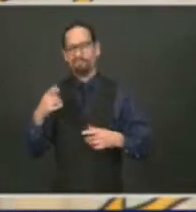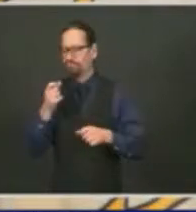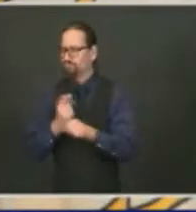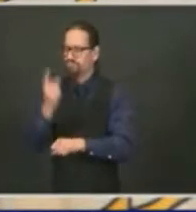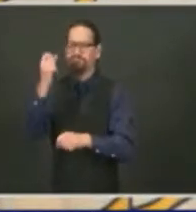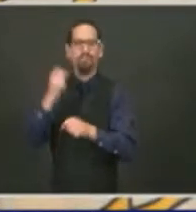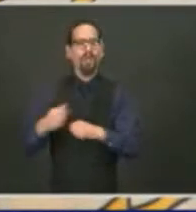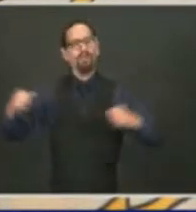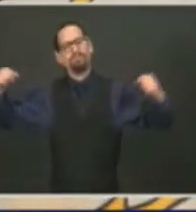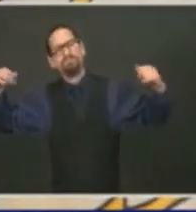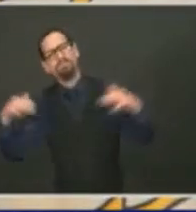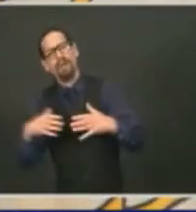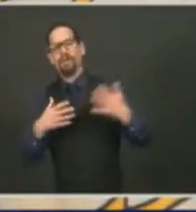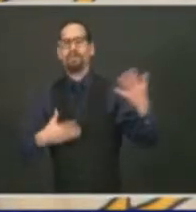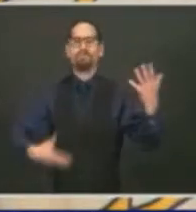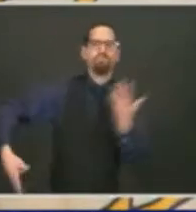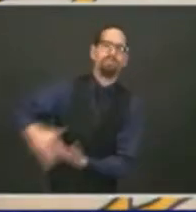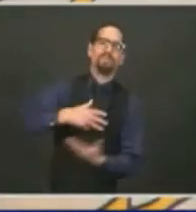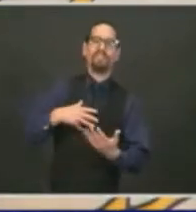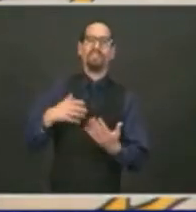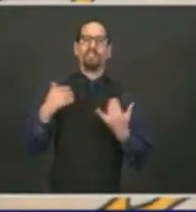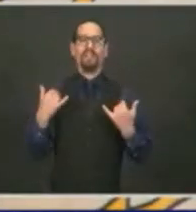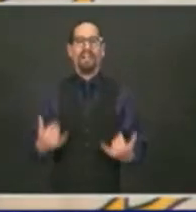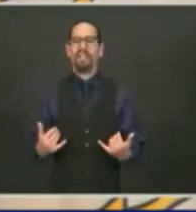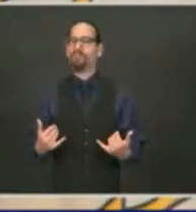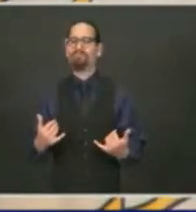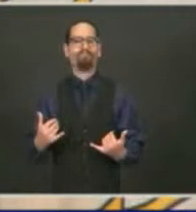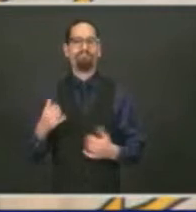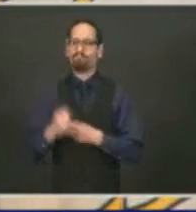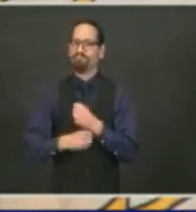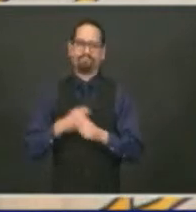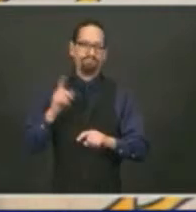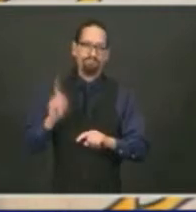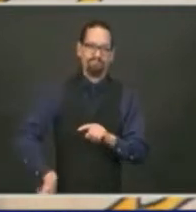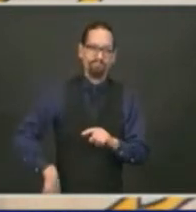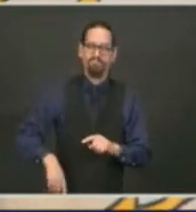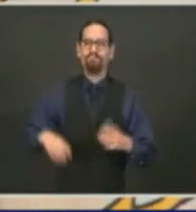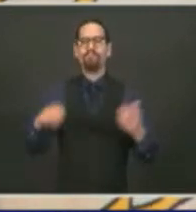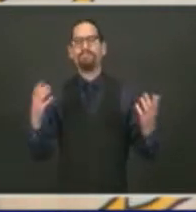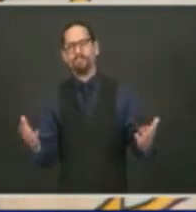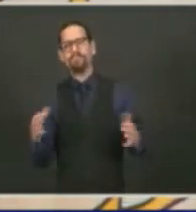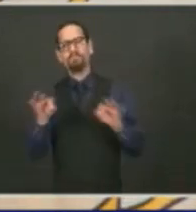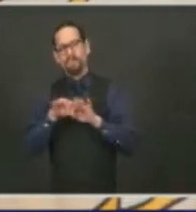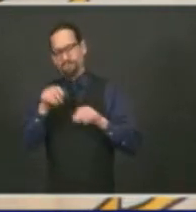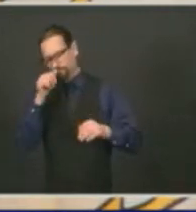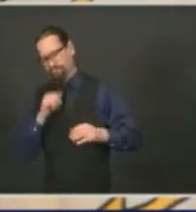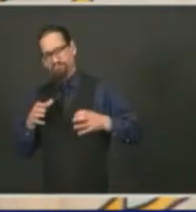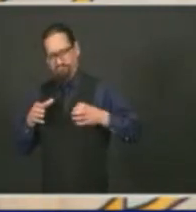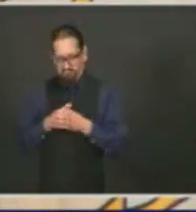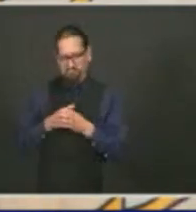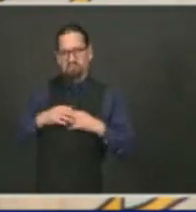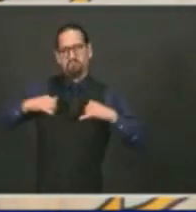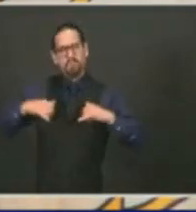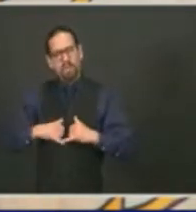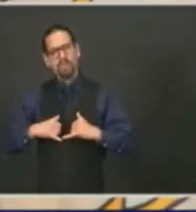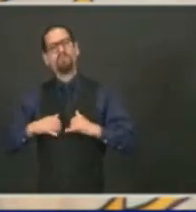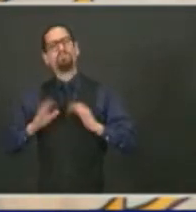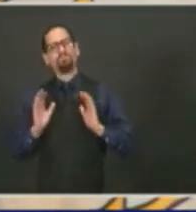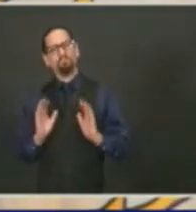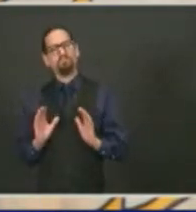please try to keep it local, keep it small, hang out with the people that you live with, keep it